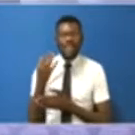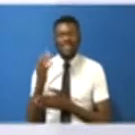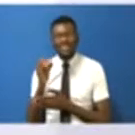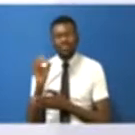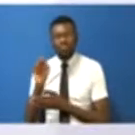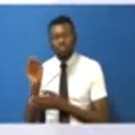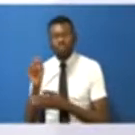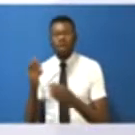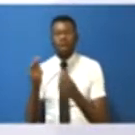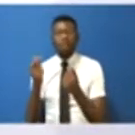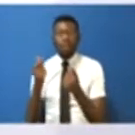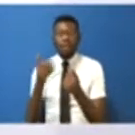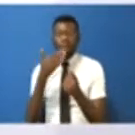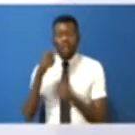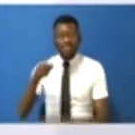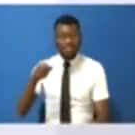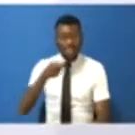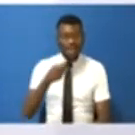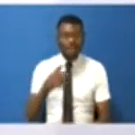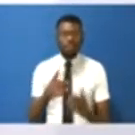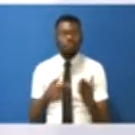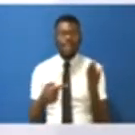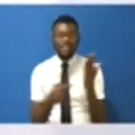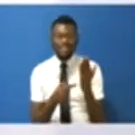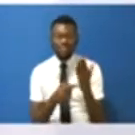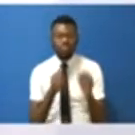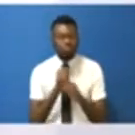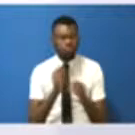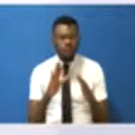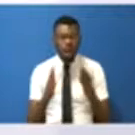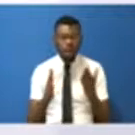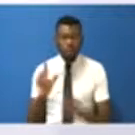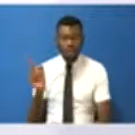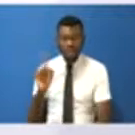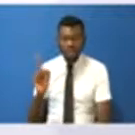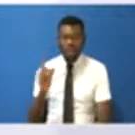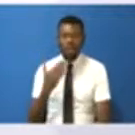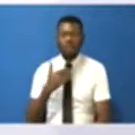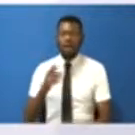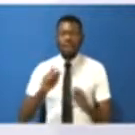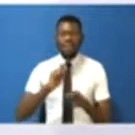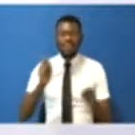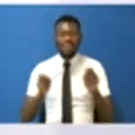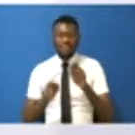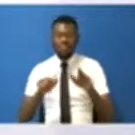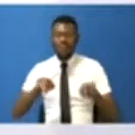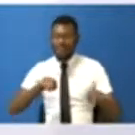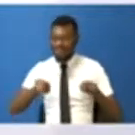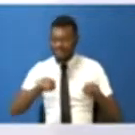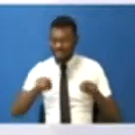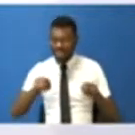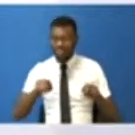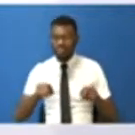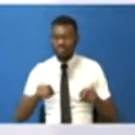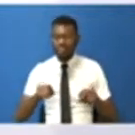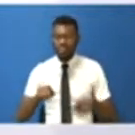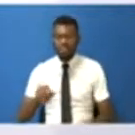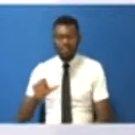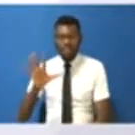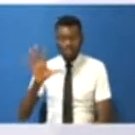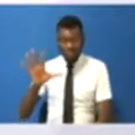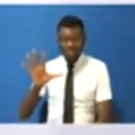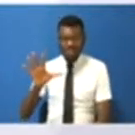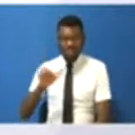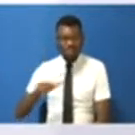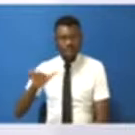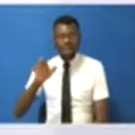must be allowed to be paid digitally wherever you are what we're going to do is this in nairobi we'll change the governance structure we're going to have five barrels in this city